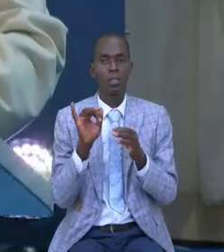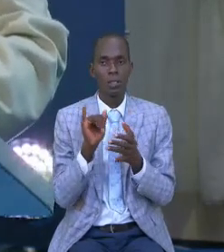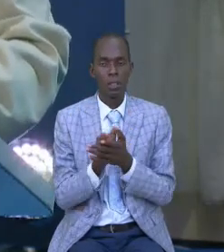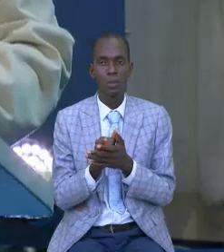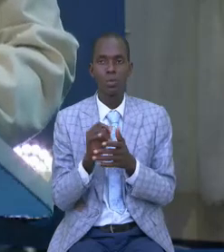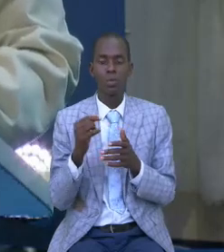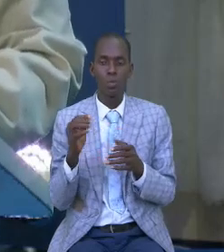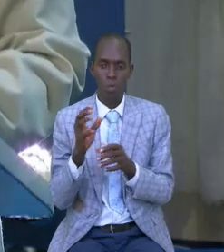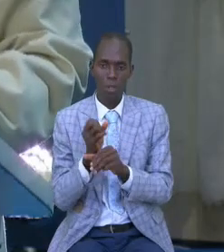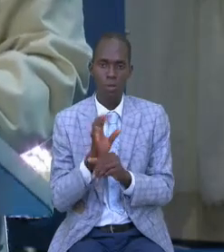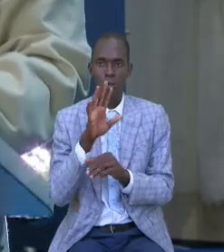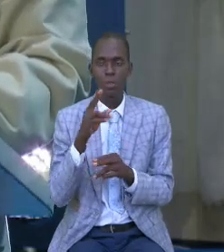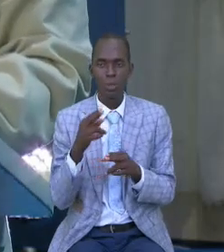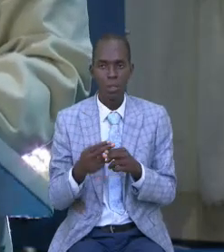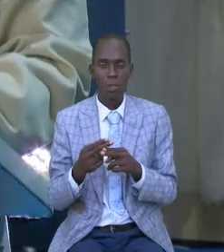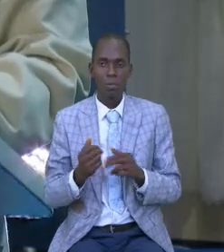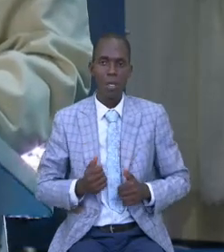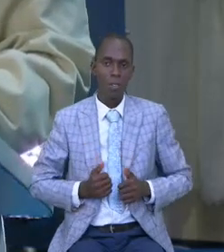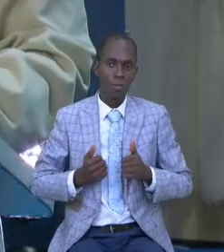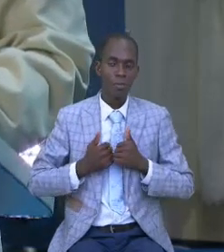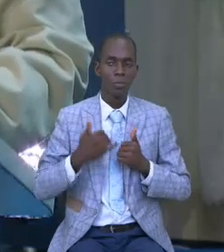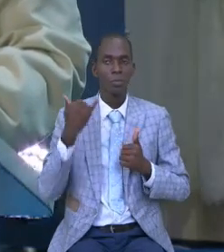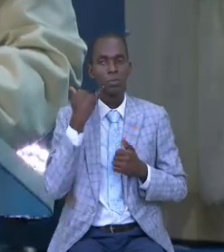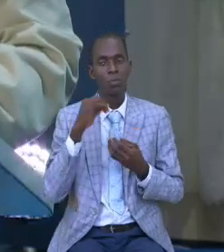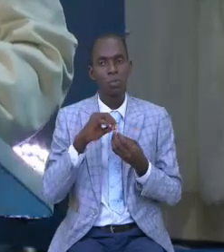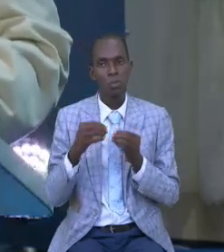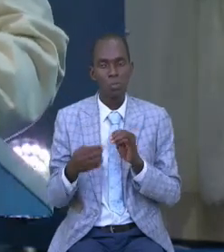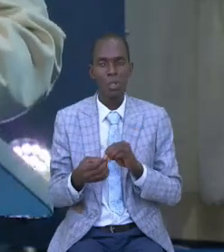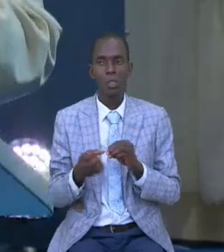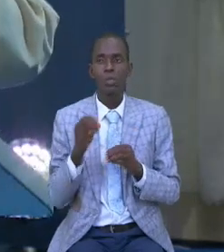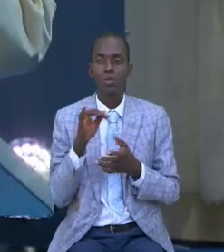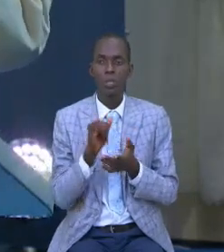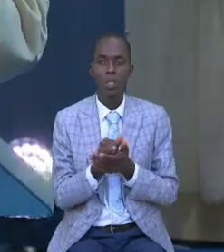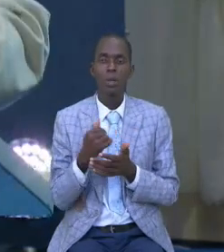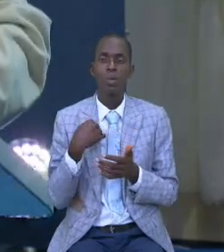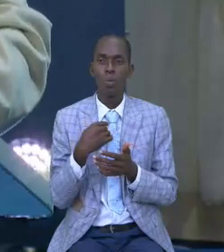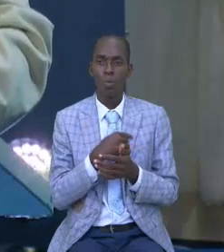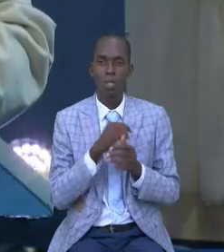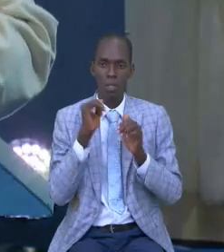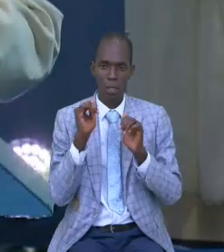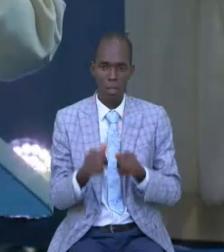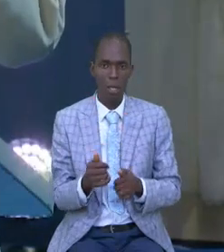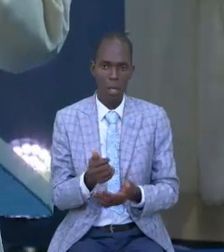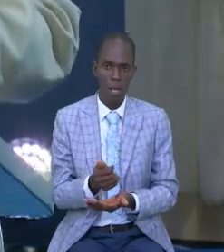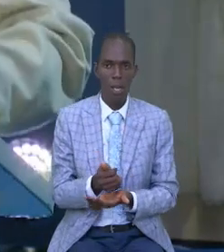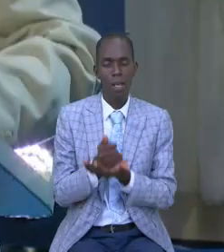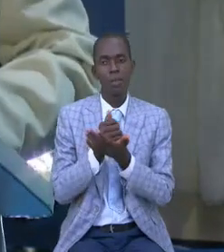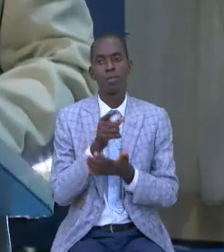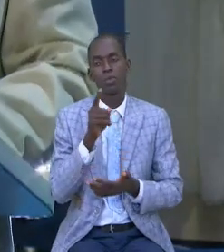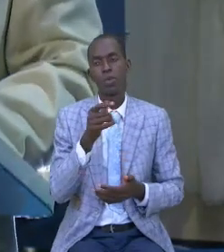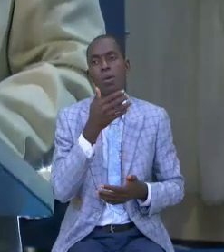properly documented. And it's better that you fill the form in capital letters so that we can